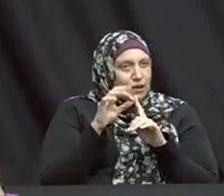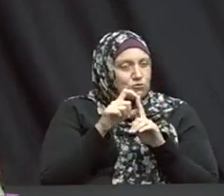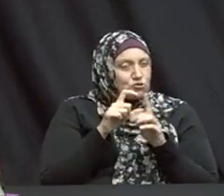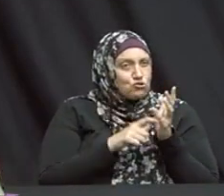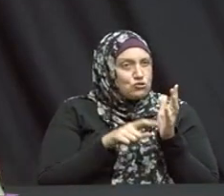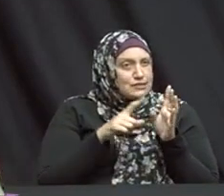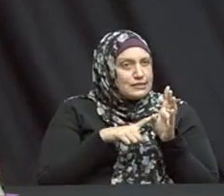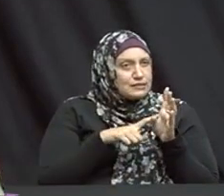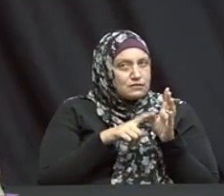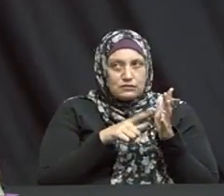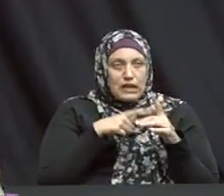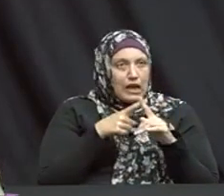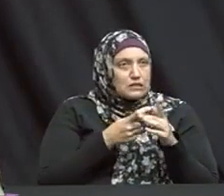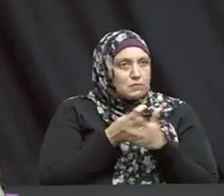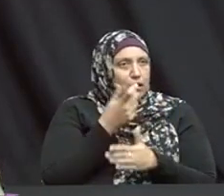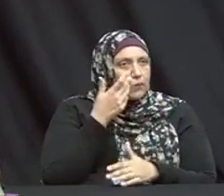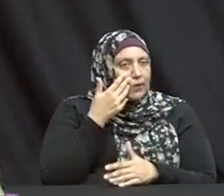and Hajdani can